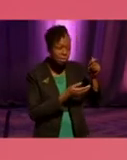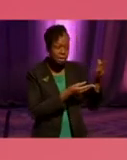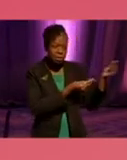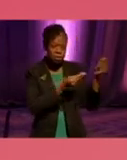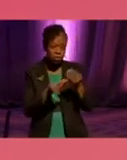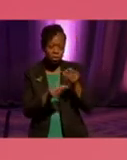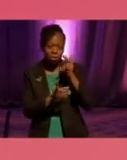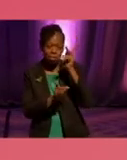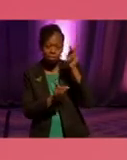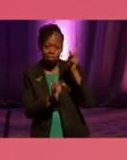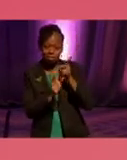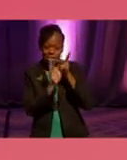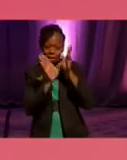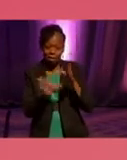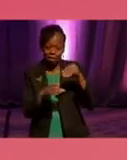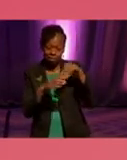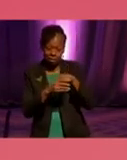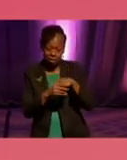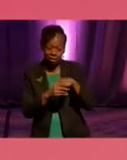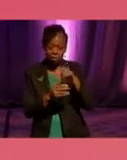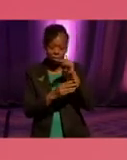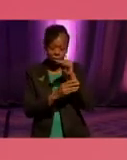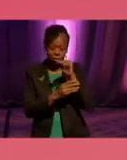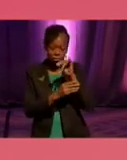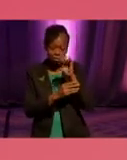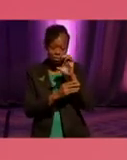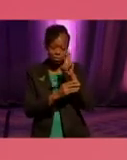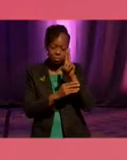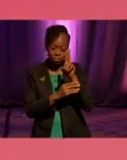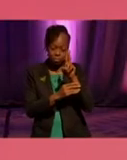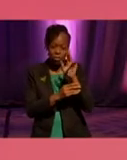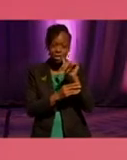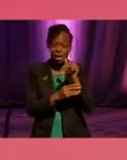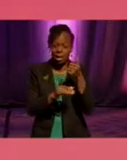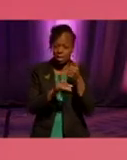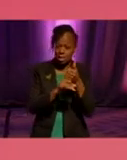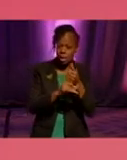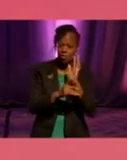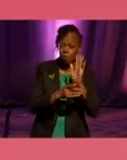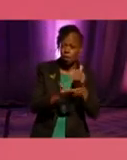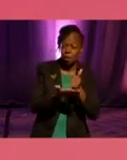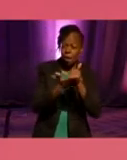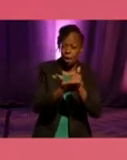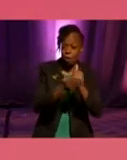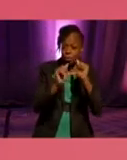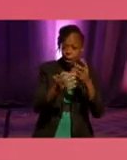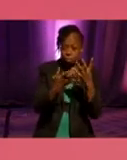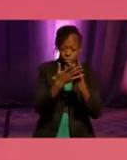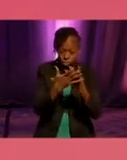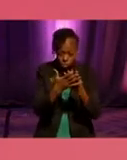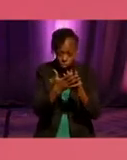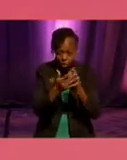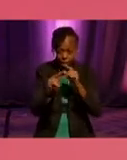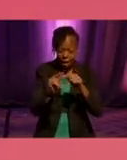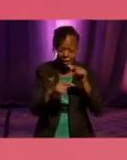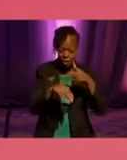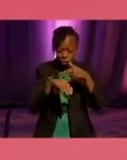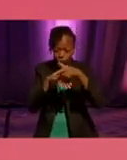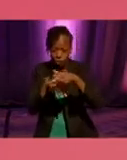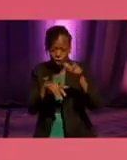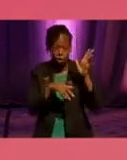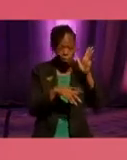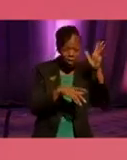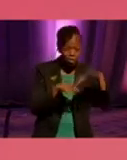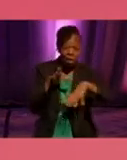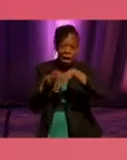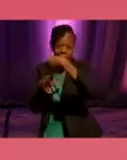NICU because that in itself is a barrier. We screen and then we refer parents outpatient, but the